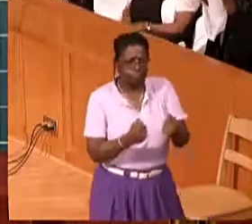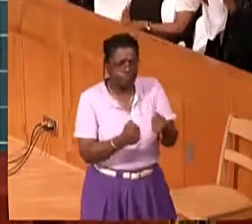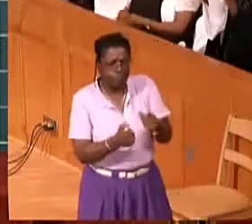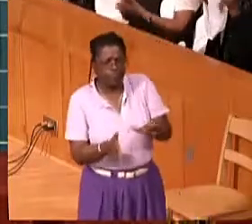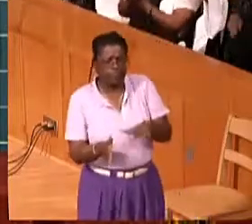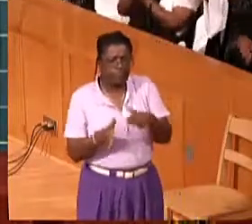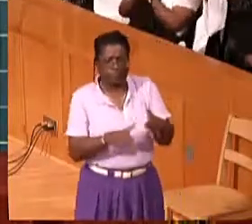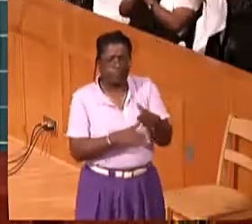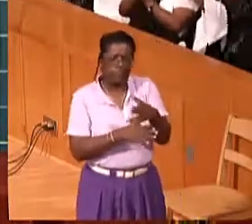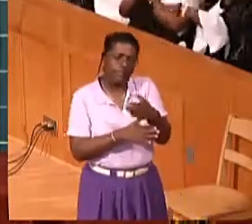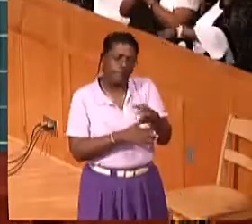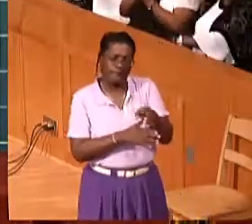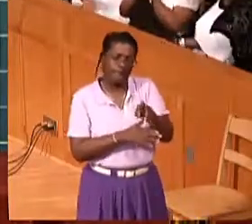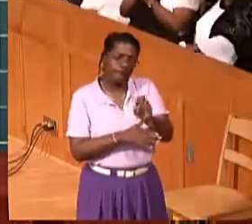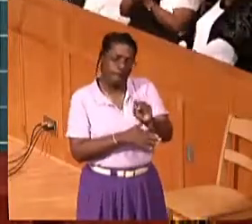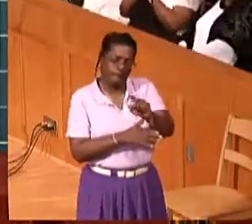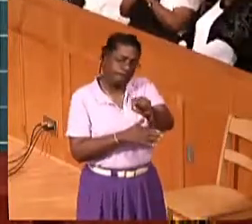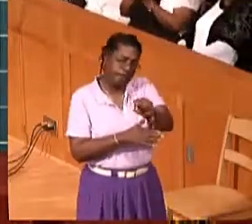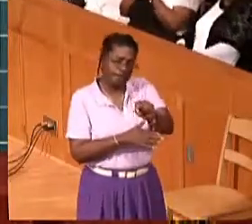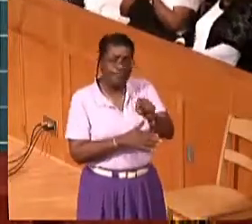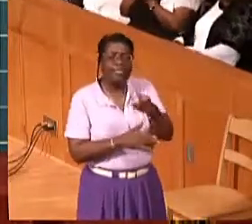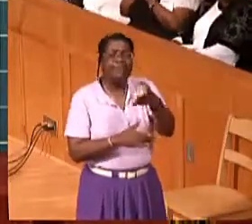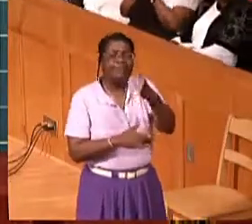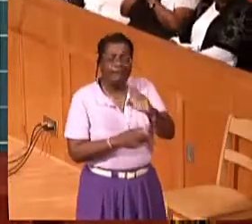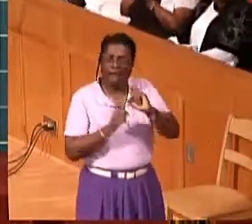leave. Come on, help me if you can.